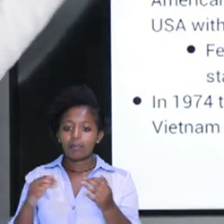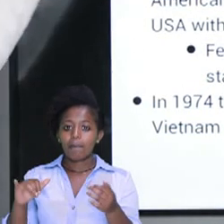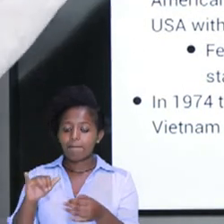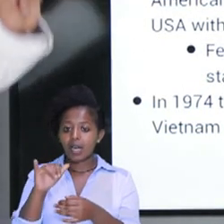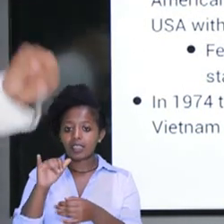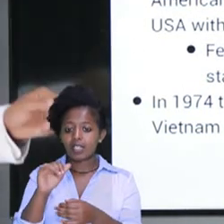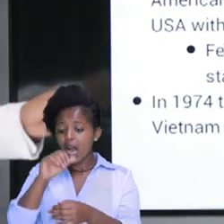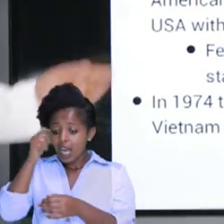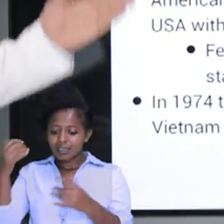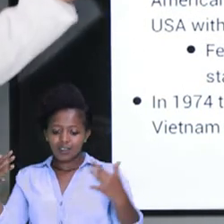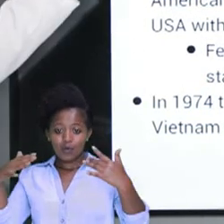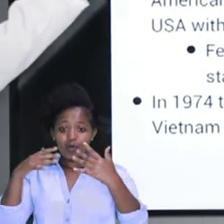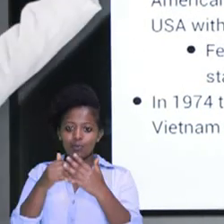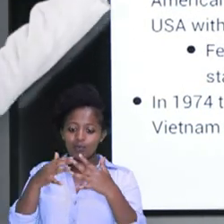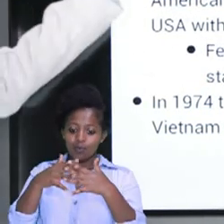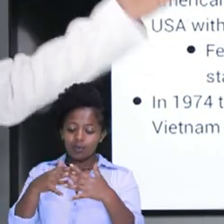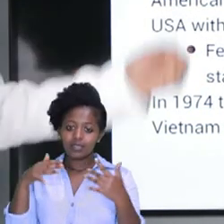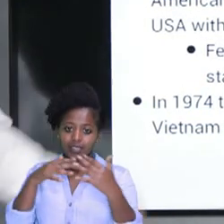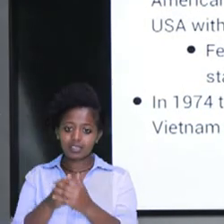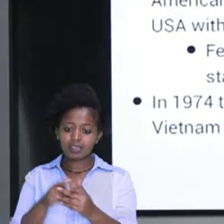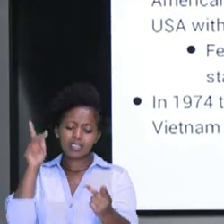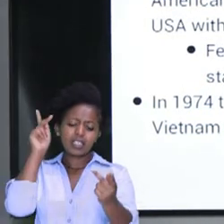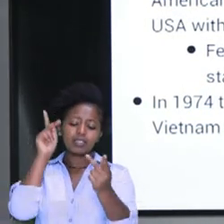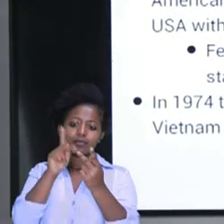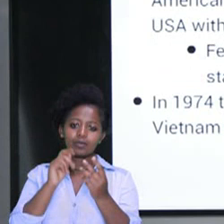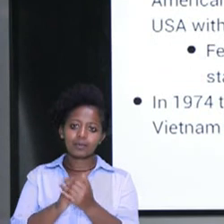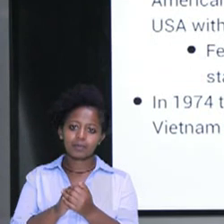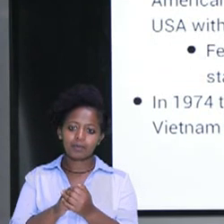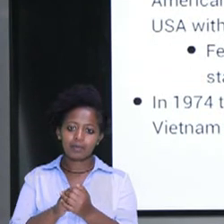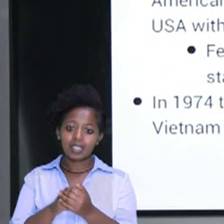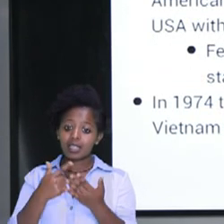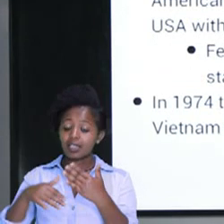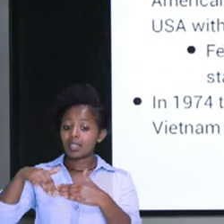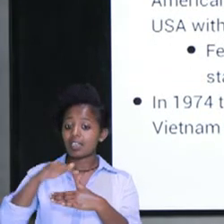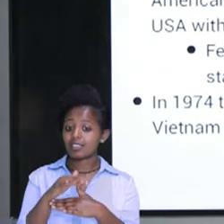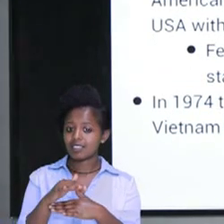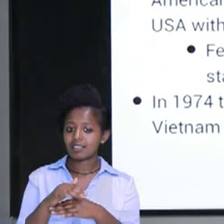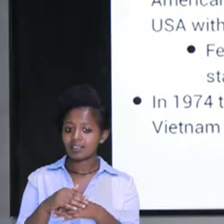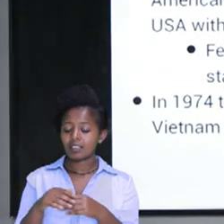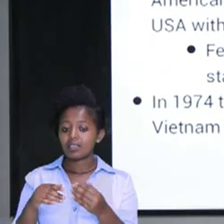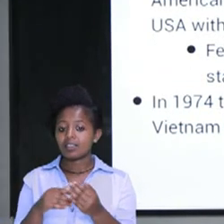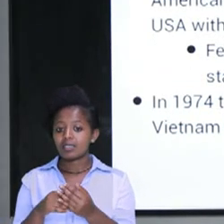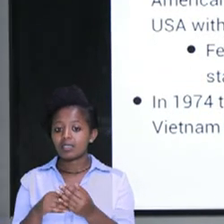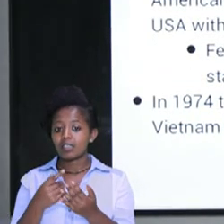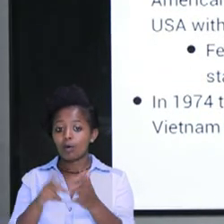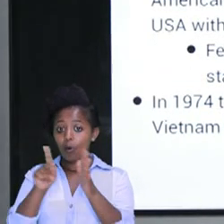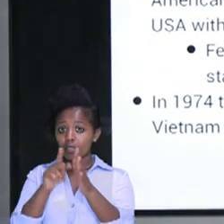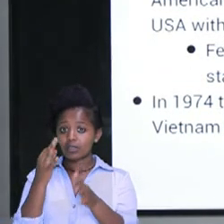by other weapons, but not successful. Then a policy